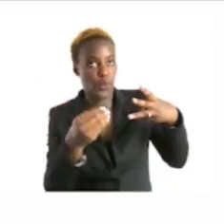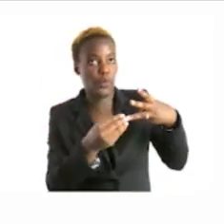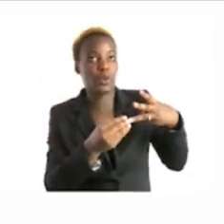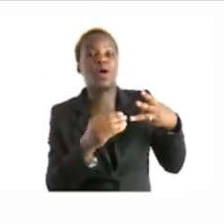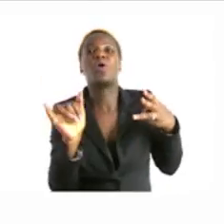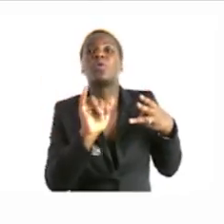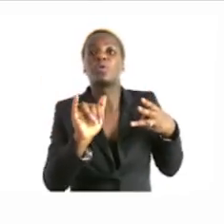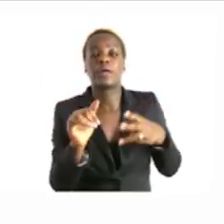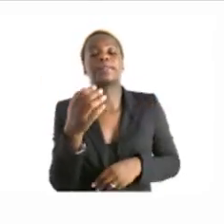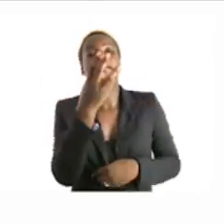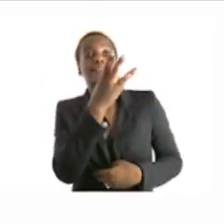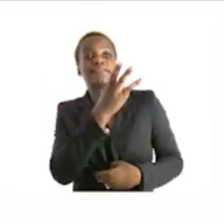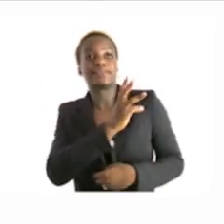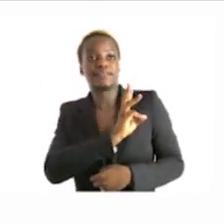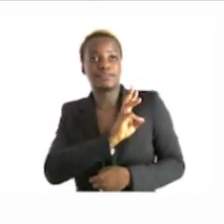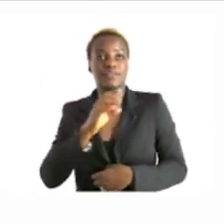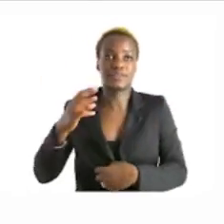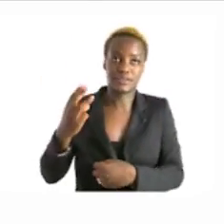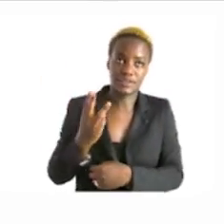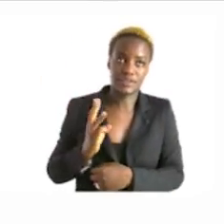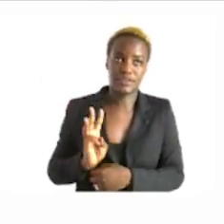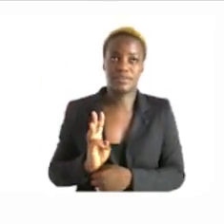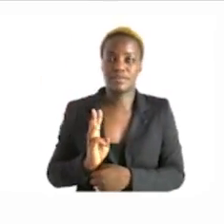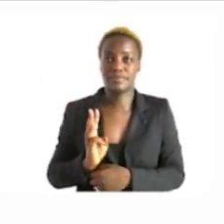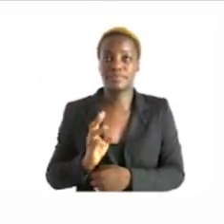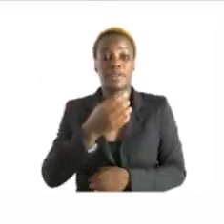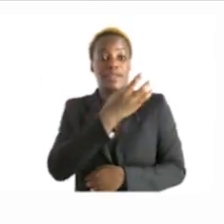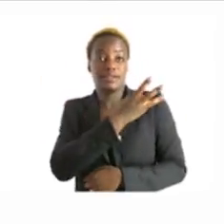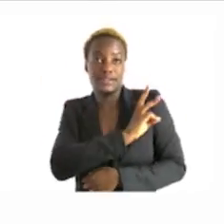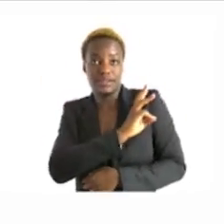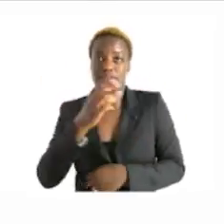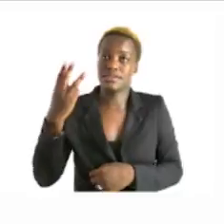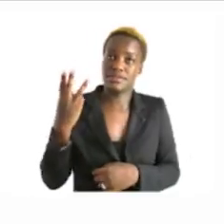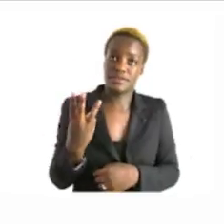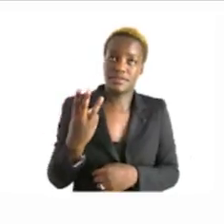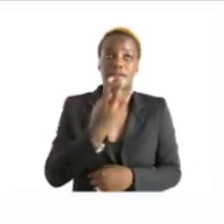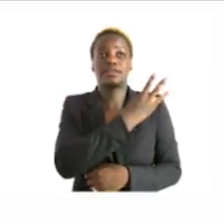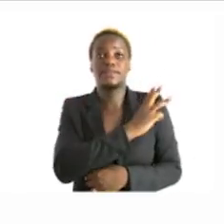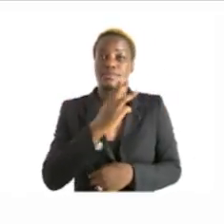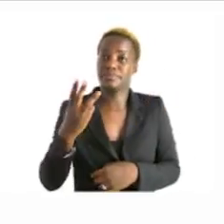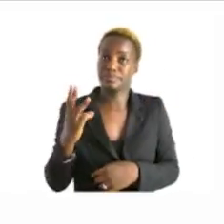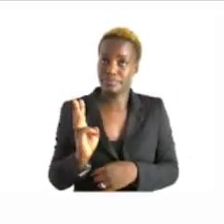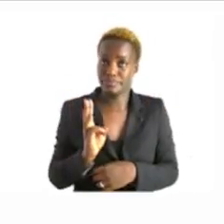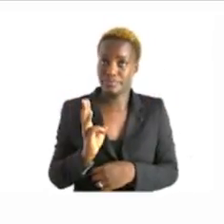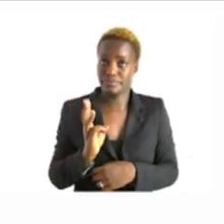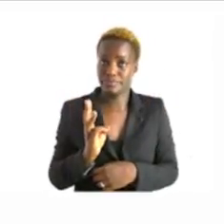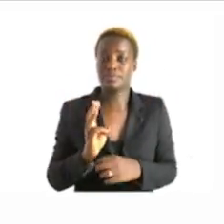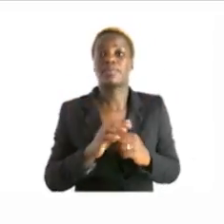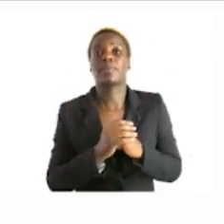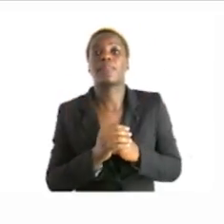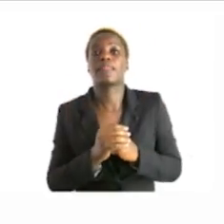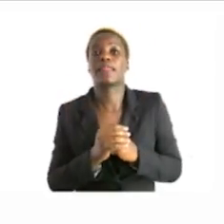63 that is correct because we are counting in threes if we have to add another three to the 63